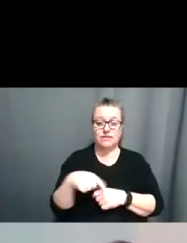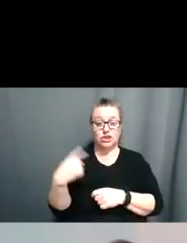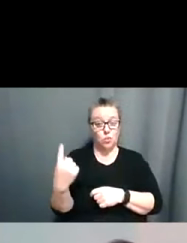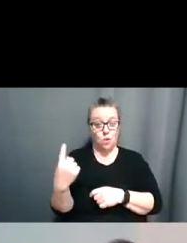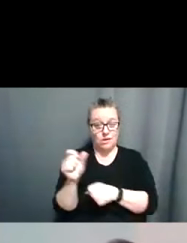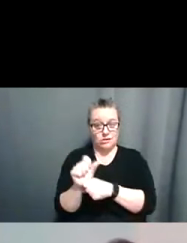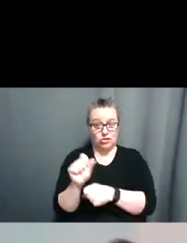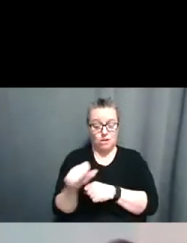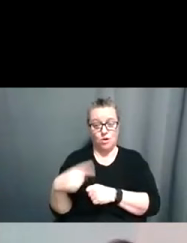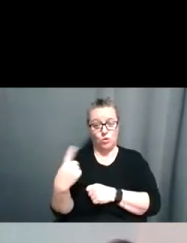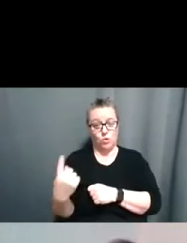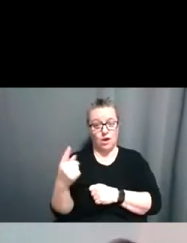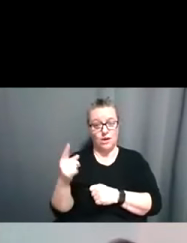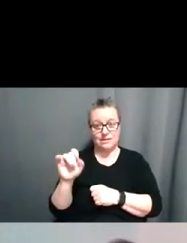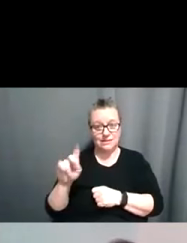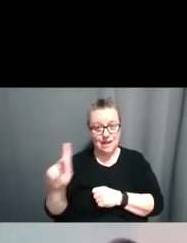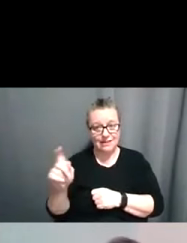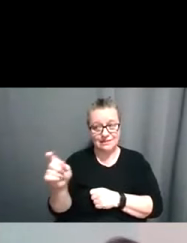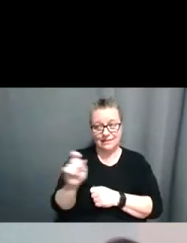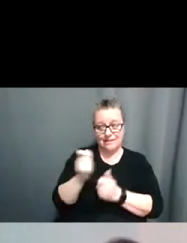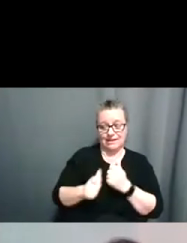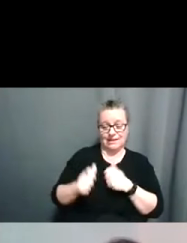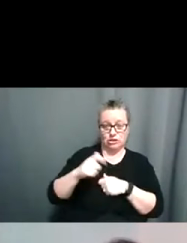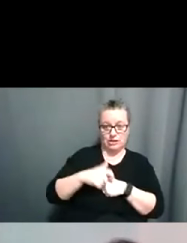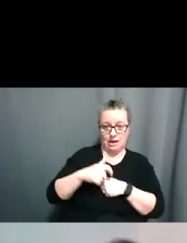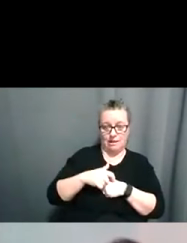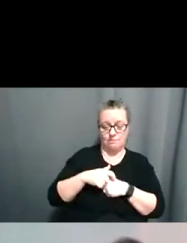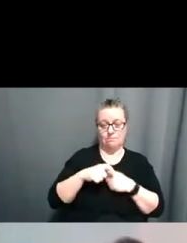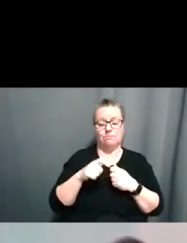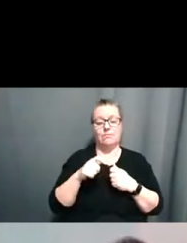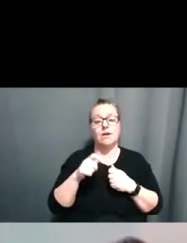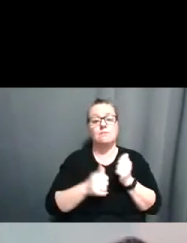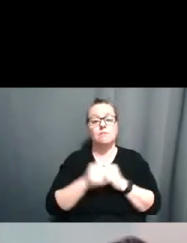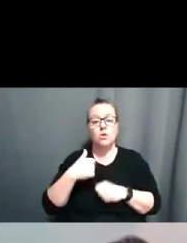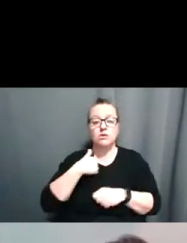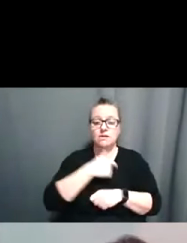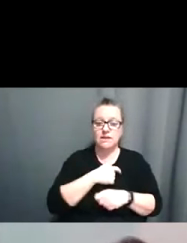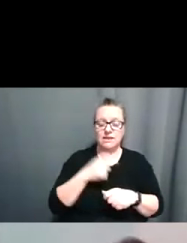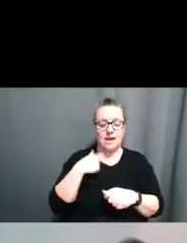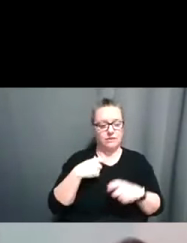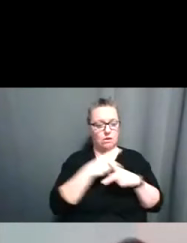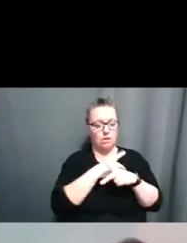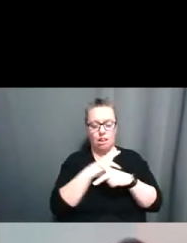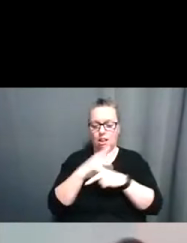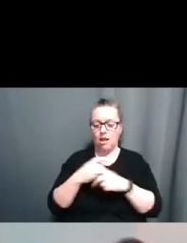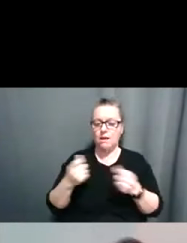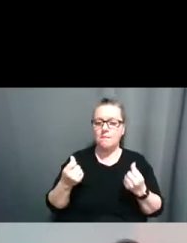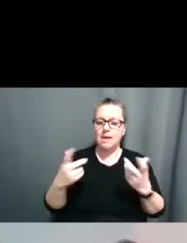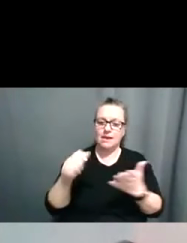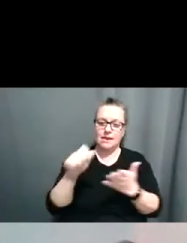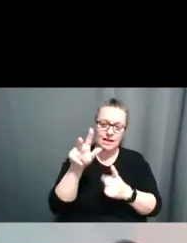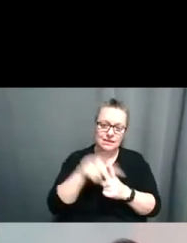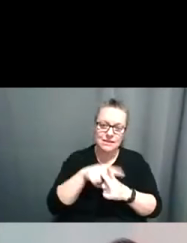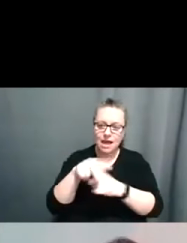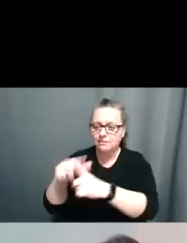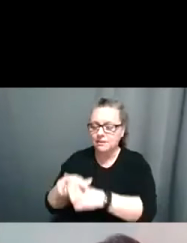do or one task given to us at a time, like an assembly line. Most of us have to juggle numerous assignments and figure out how to get them